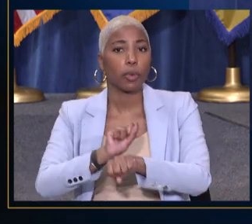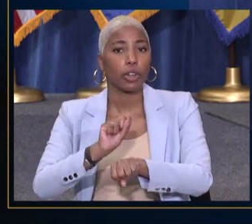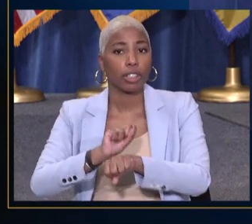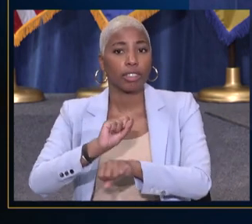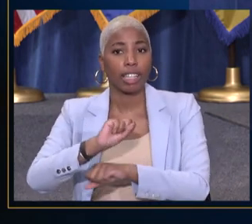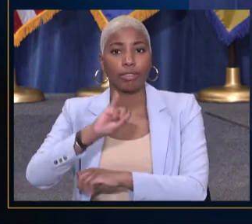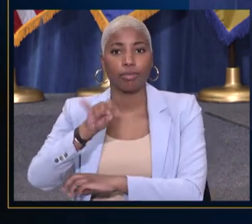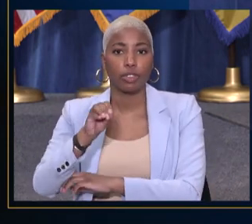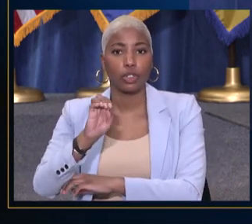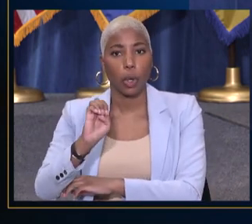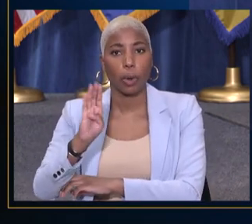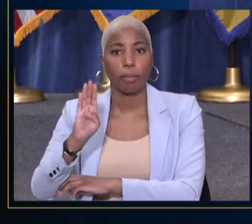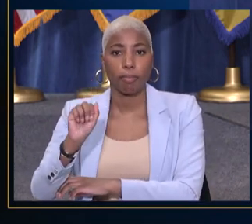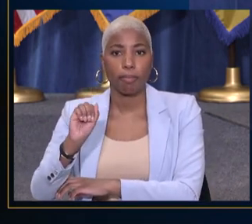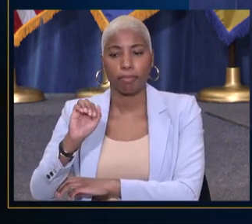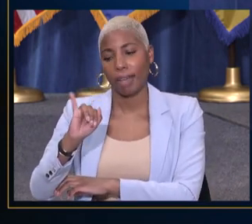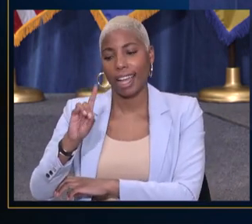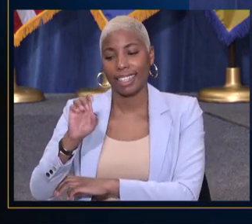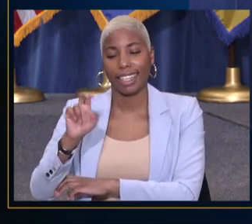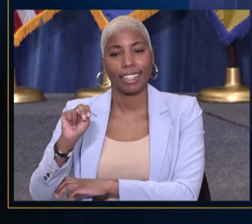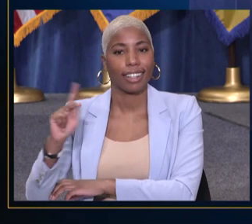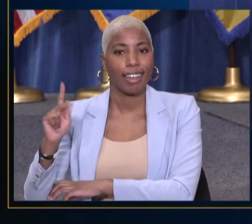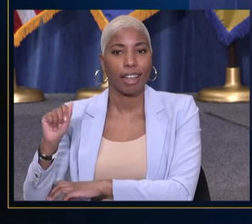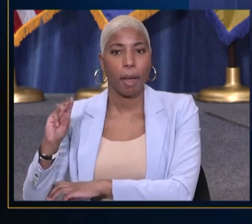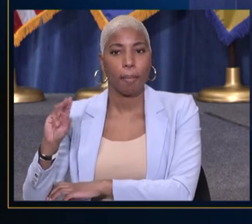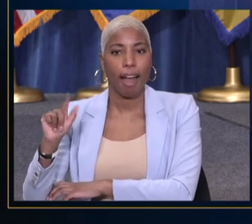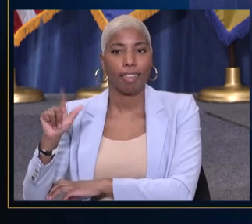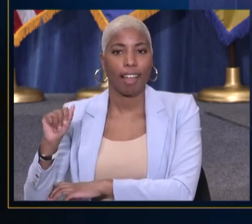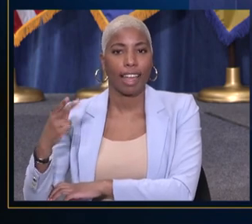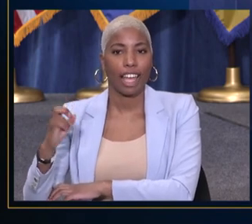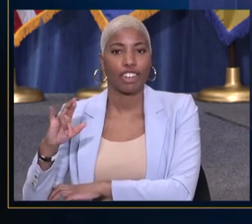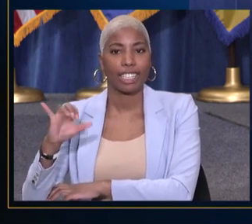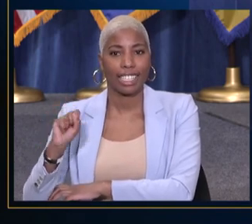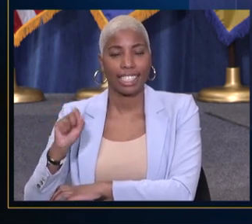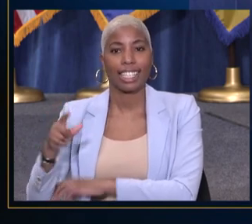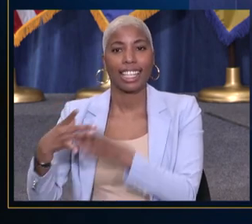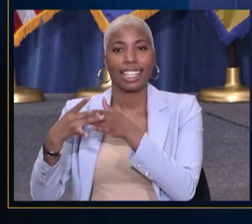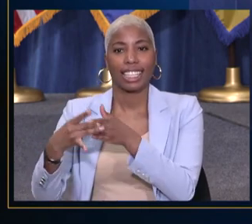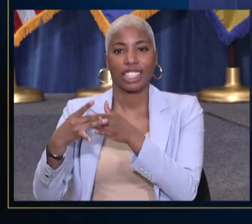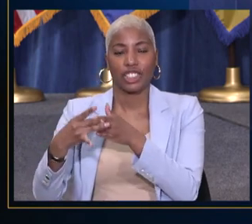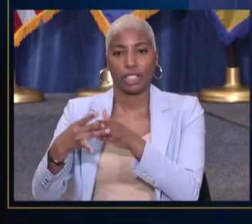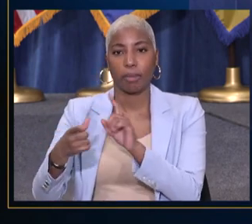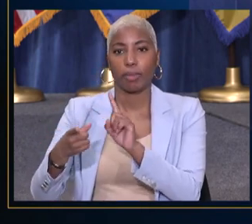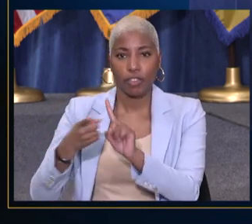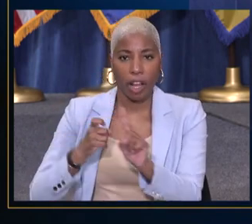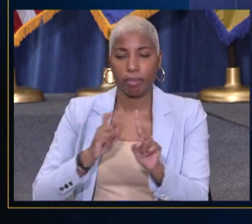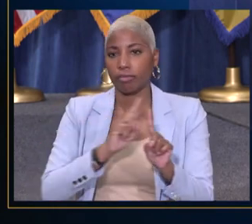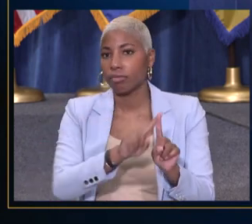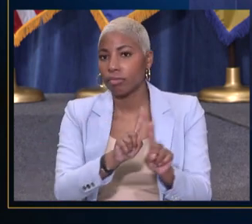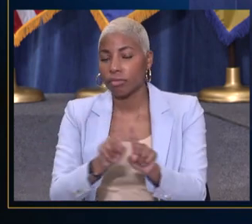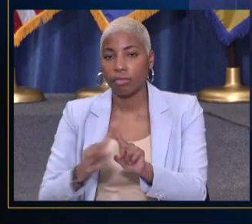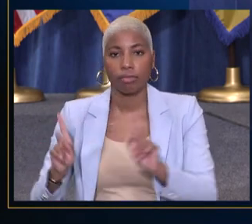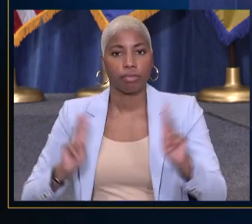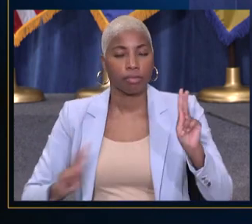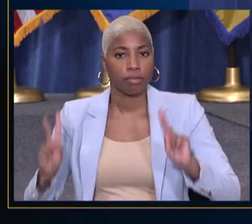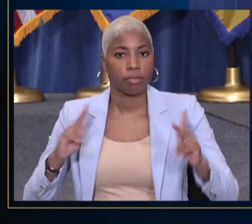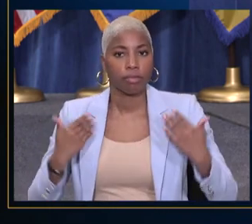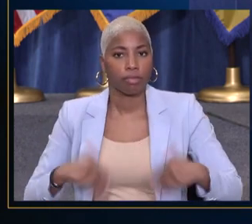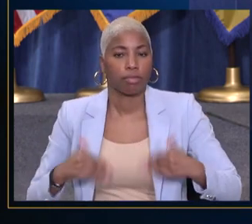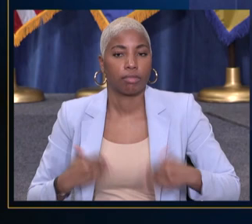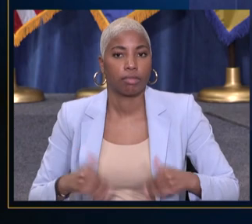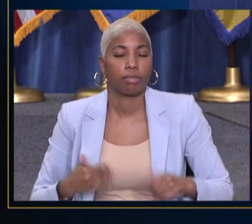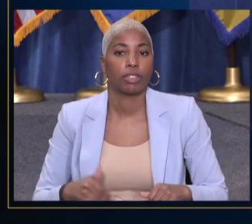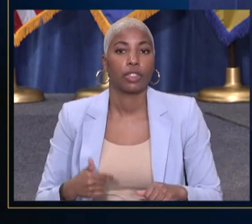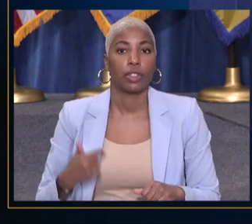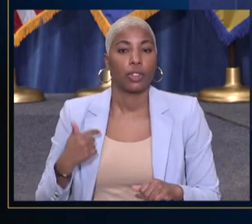to do and under the leadership of Javier Becerra and Chiquita Brooks Ashore. I mean, we're